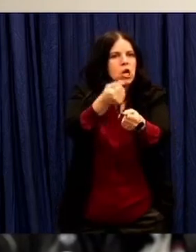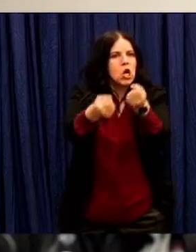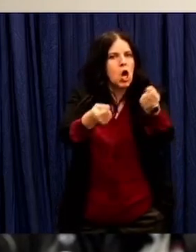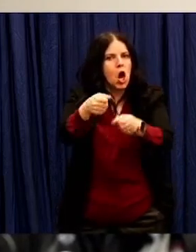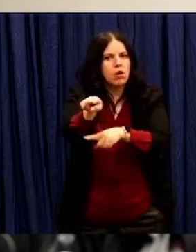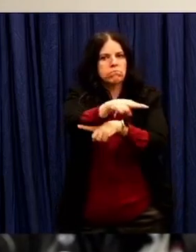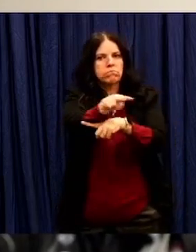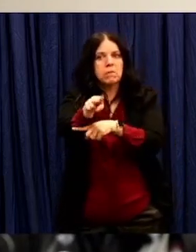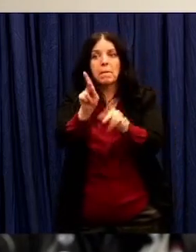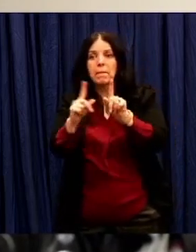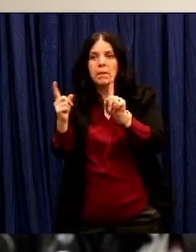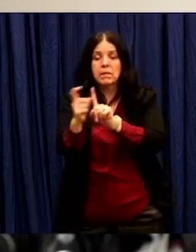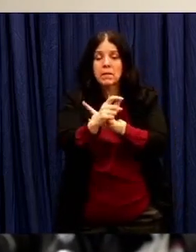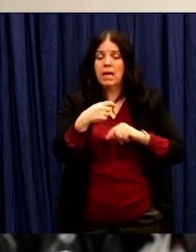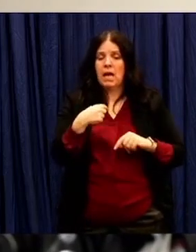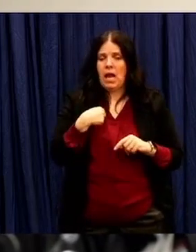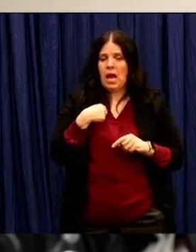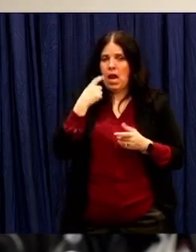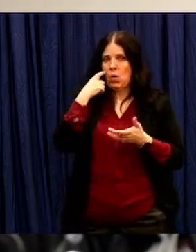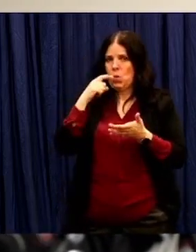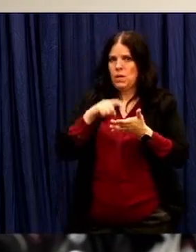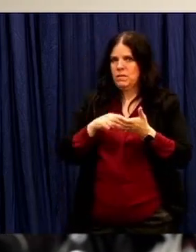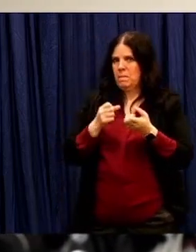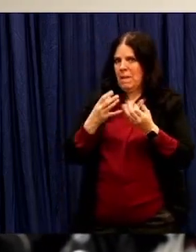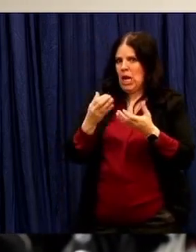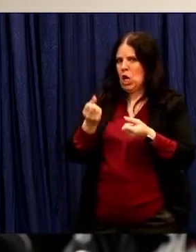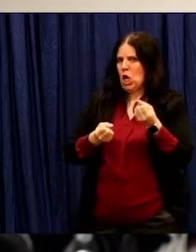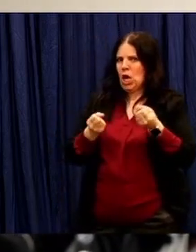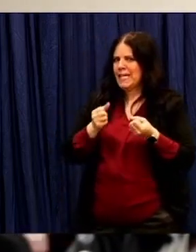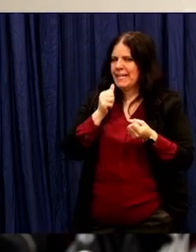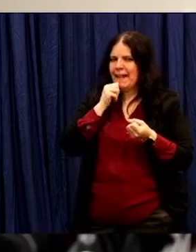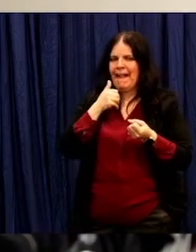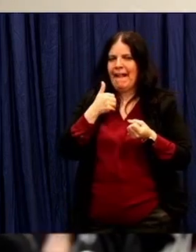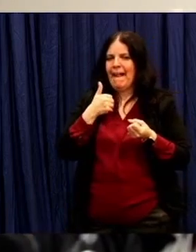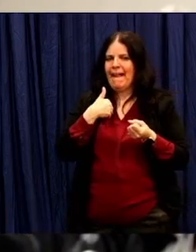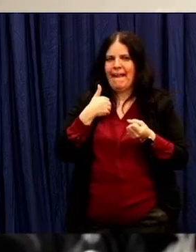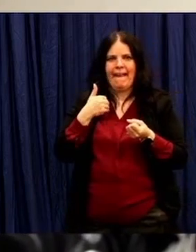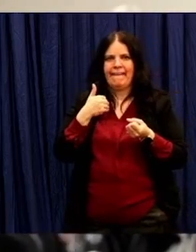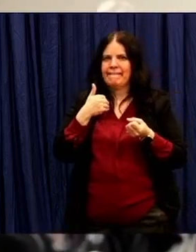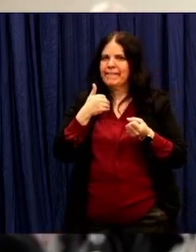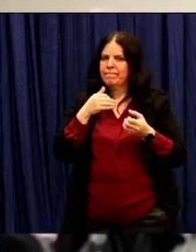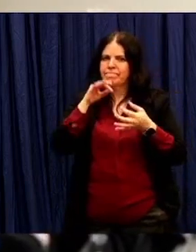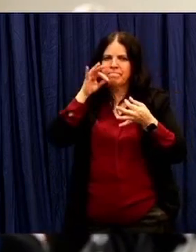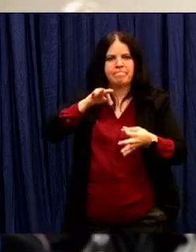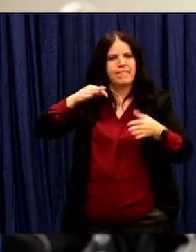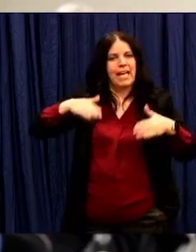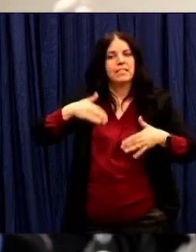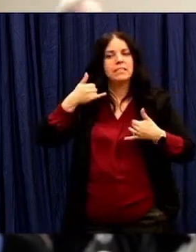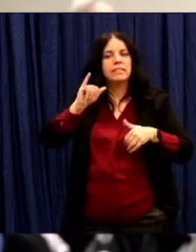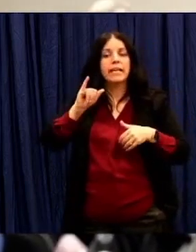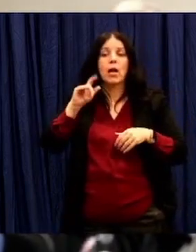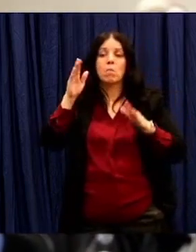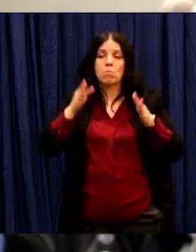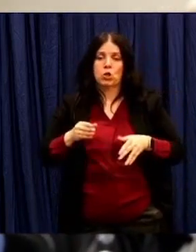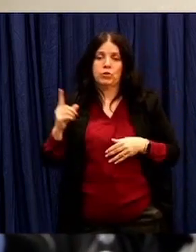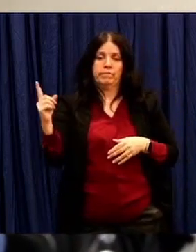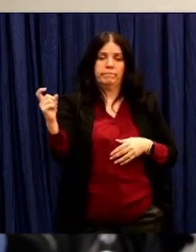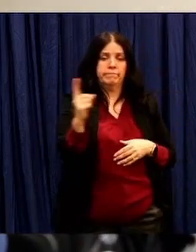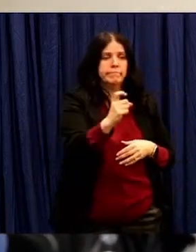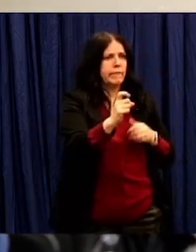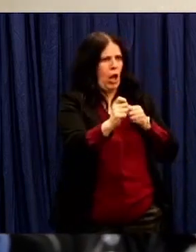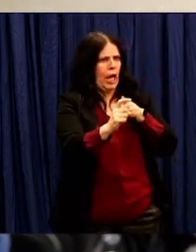cars don't map those out well. They might still hit individuals. So I think it's best that we drive